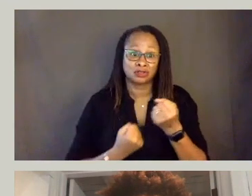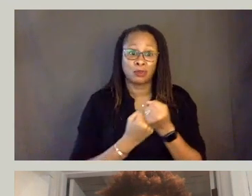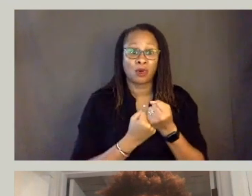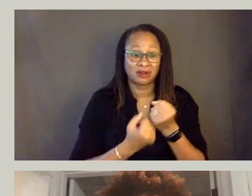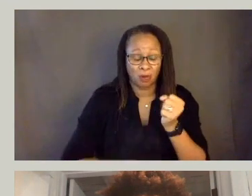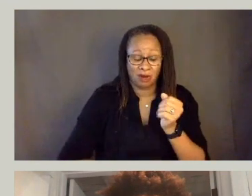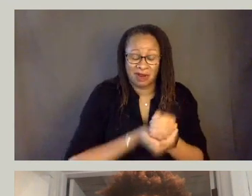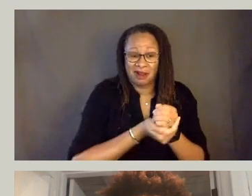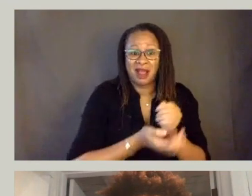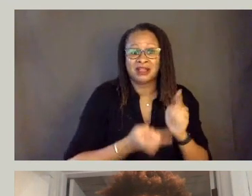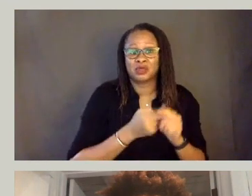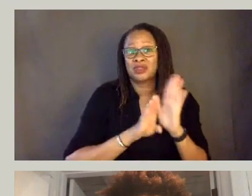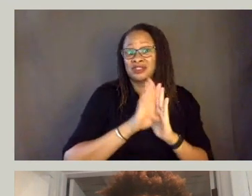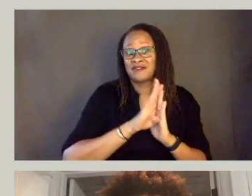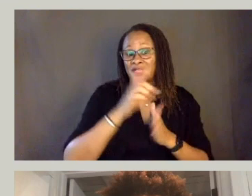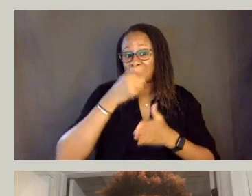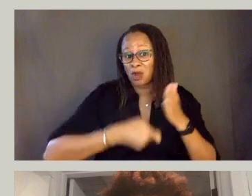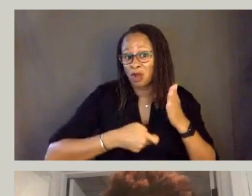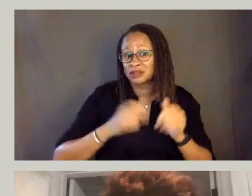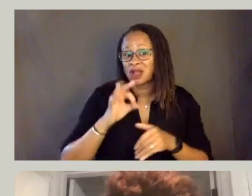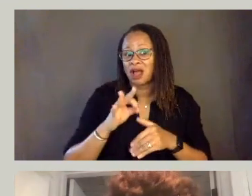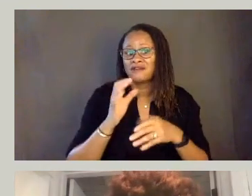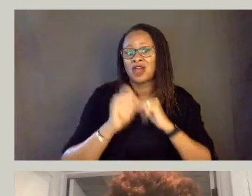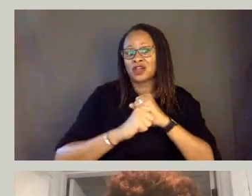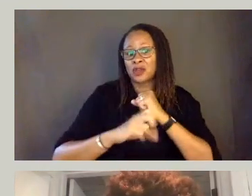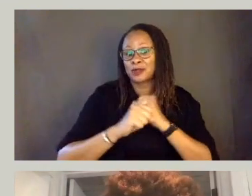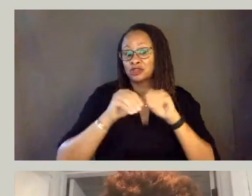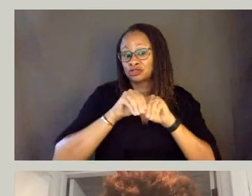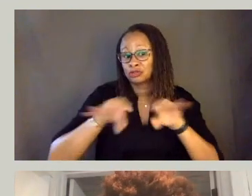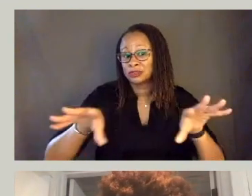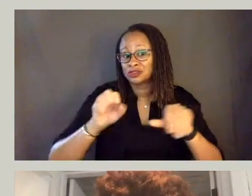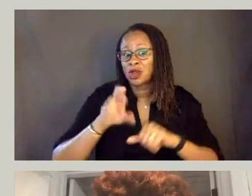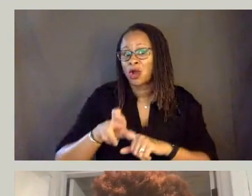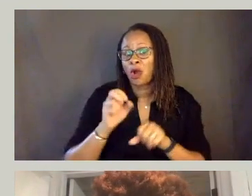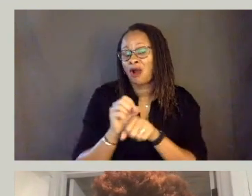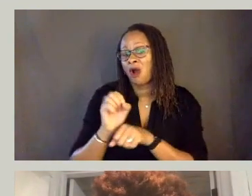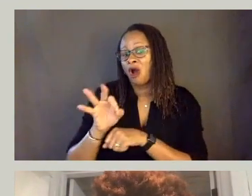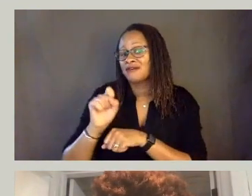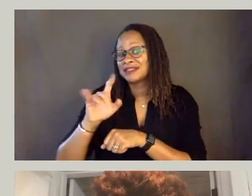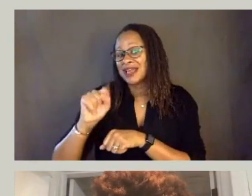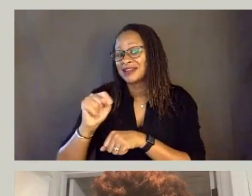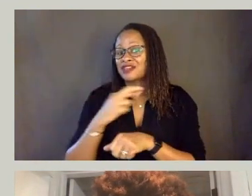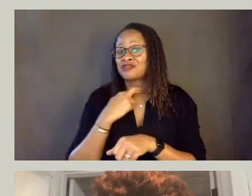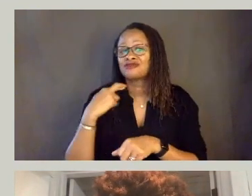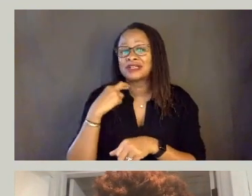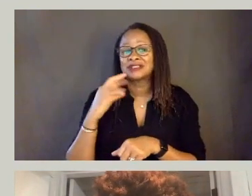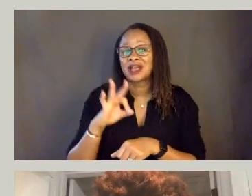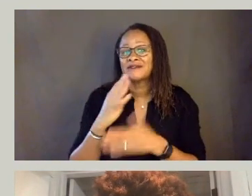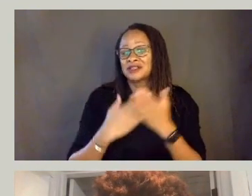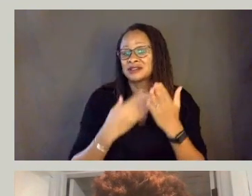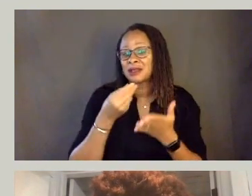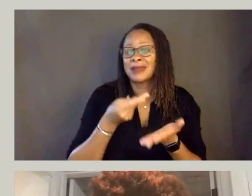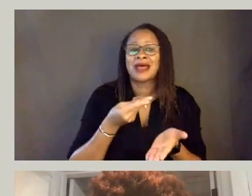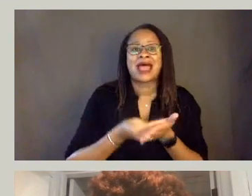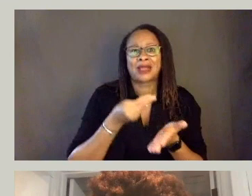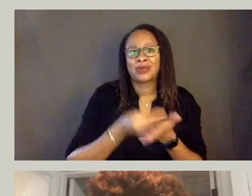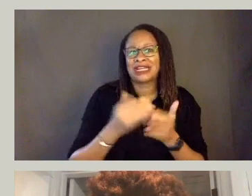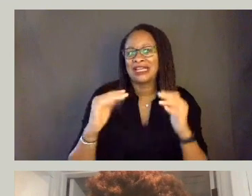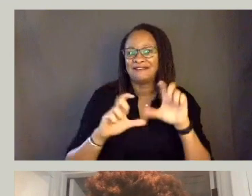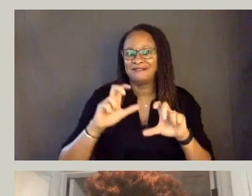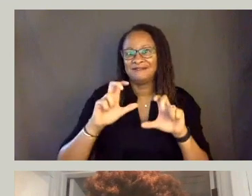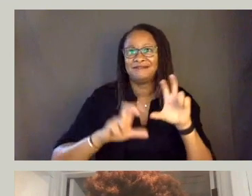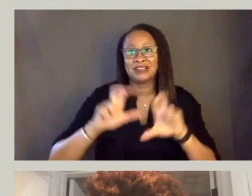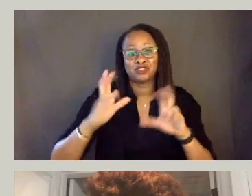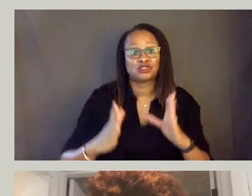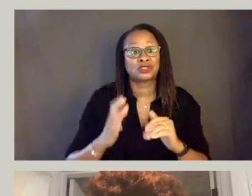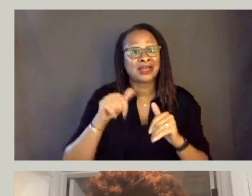the development costs of commercial distributors or even offsetting the risk of some equity investors. And so in this